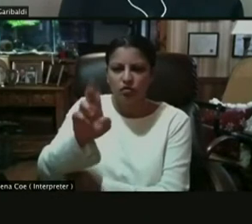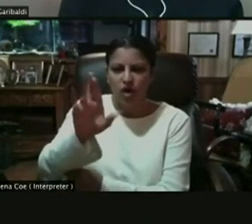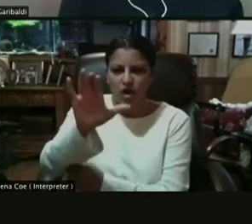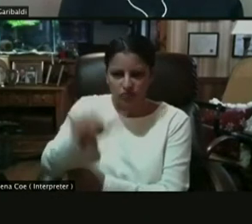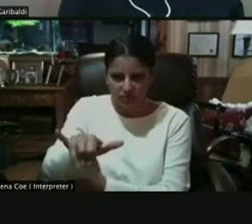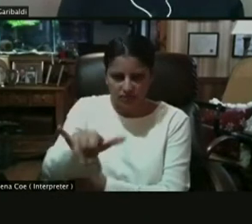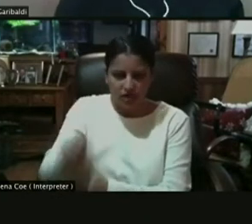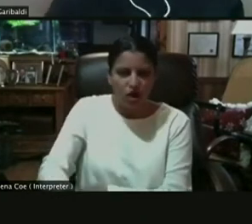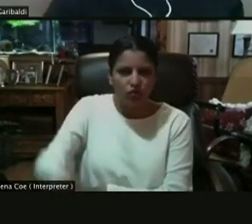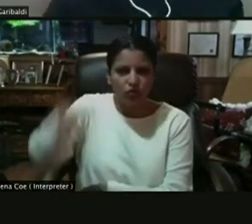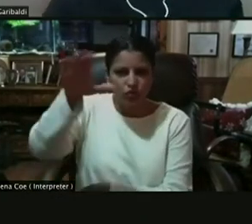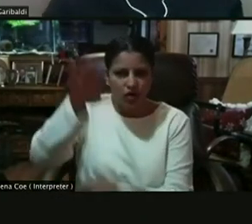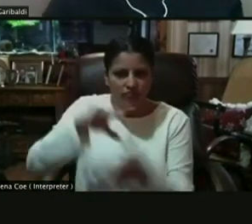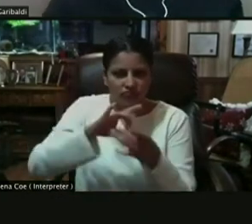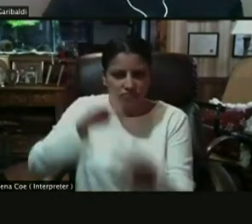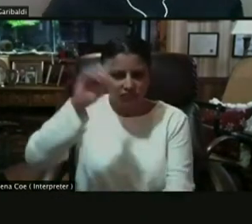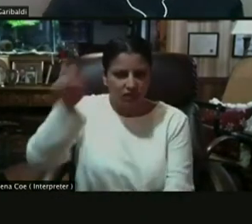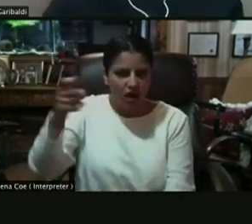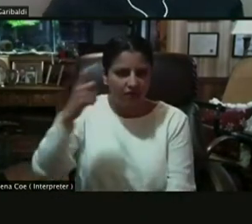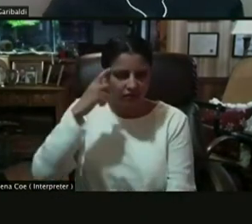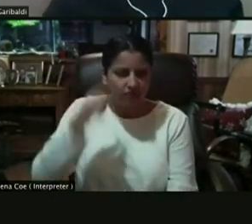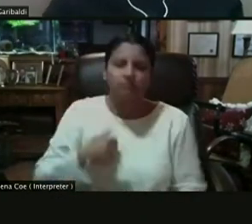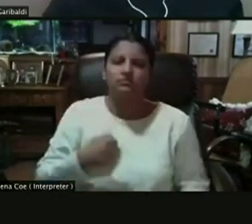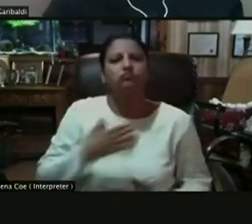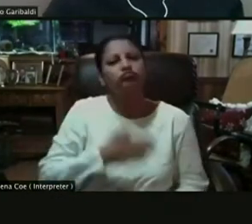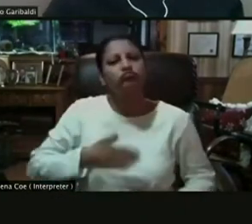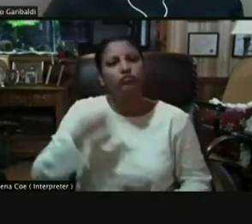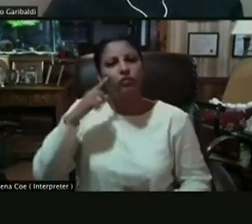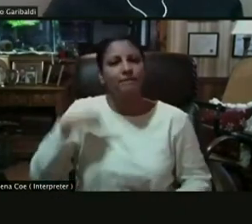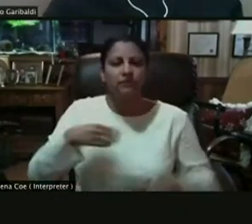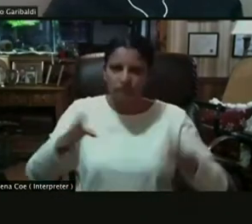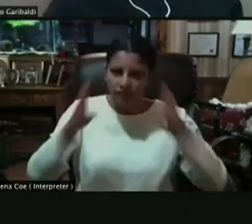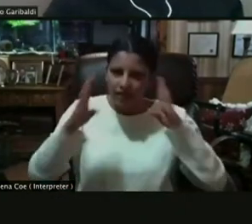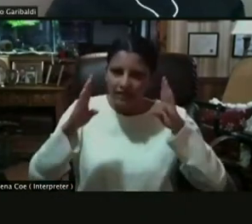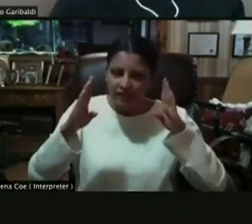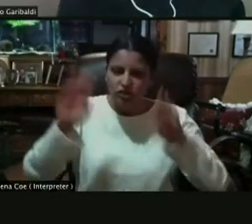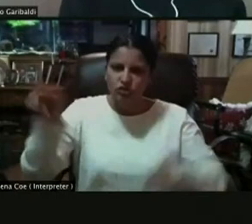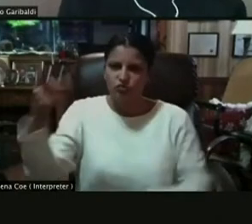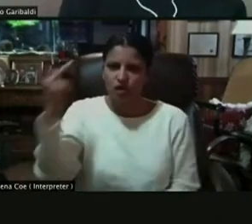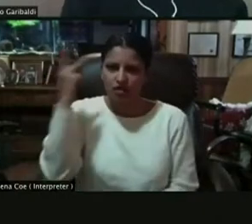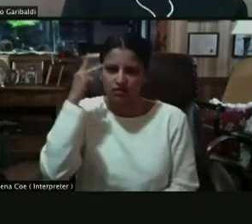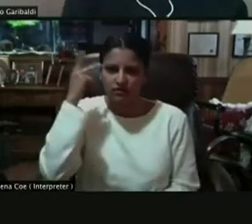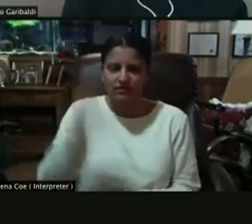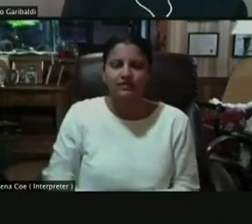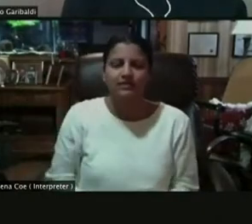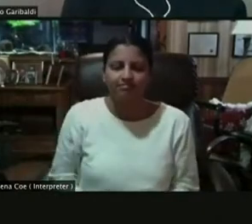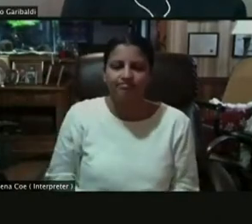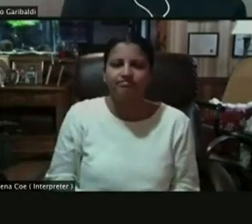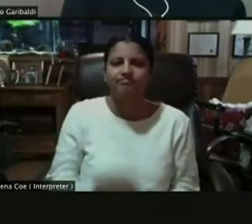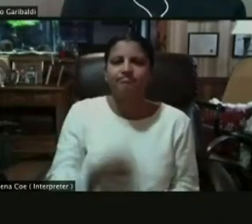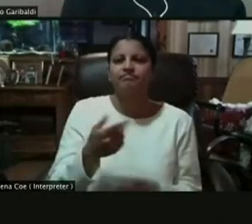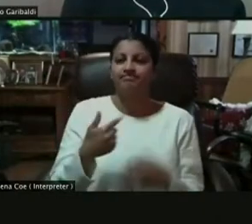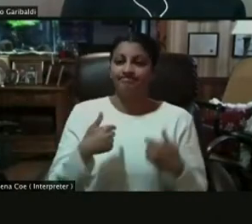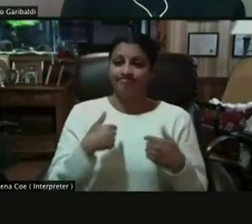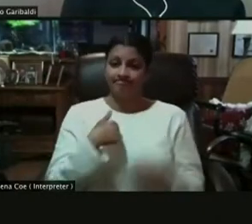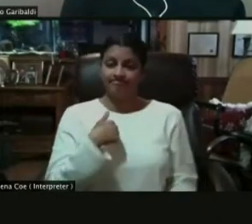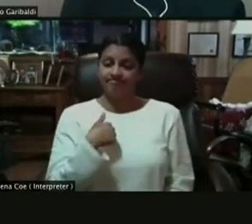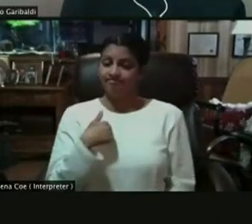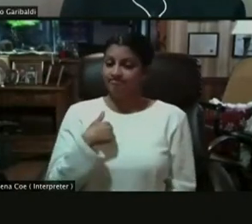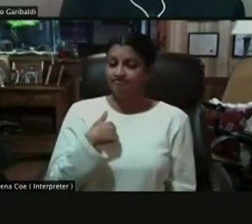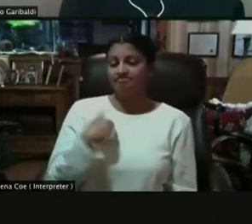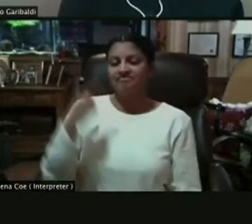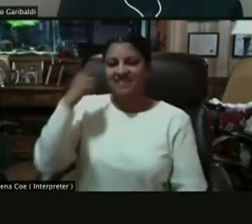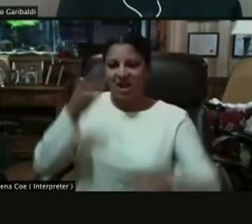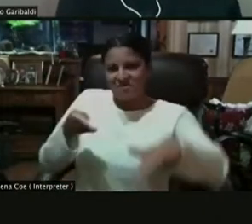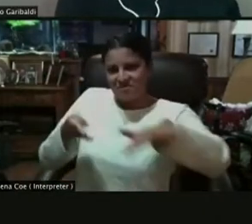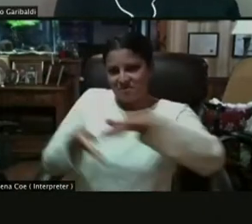hobby for me that I pay attention to politics. I think I would be a baker. I